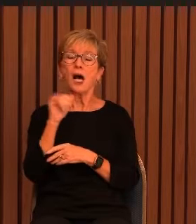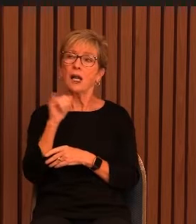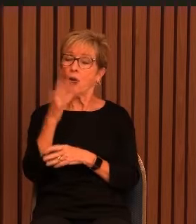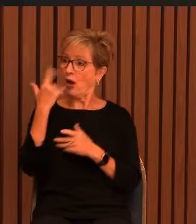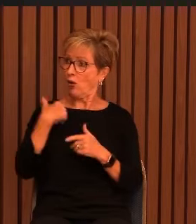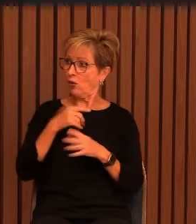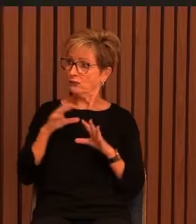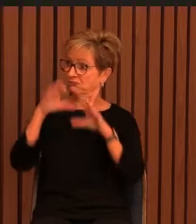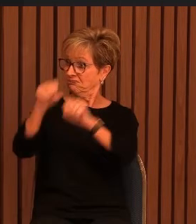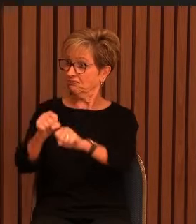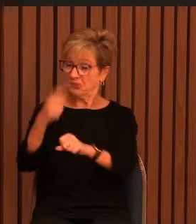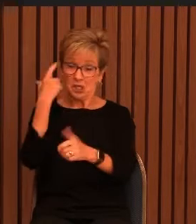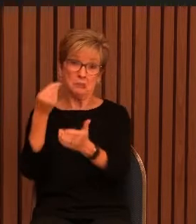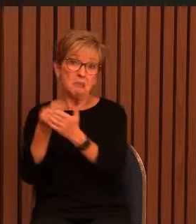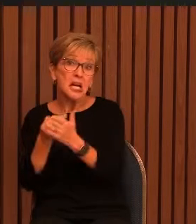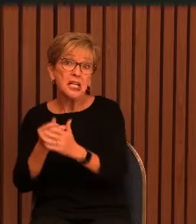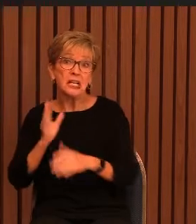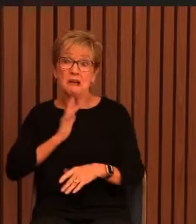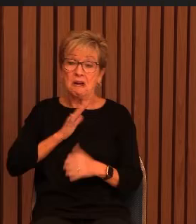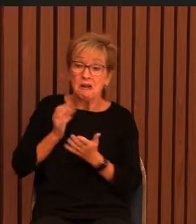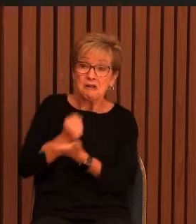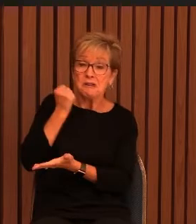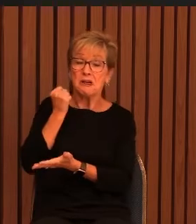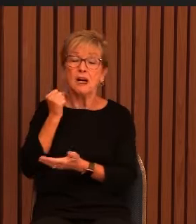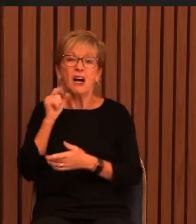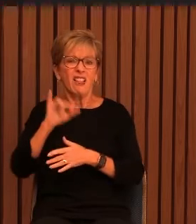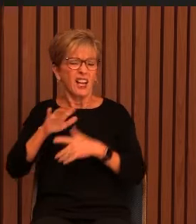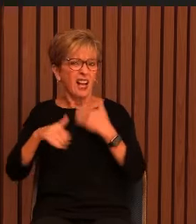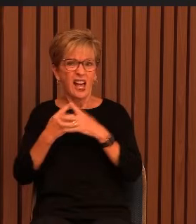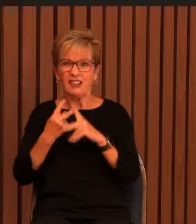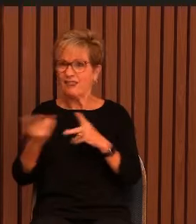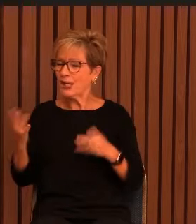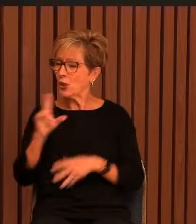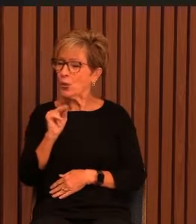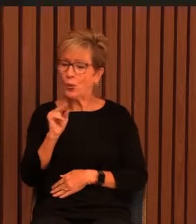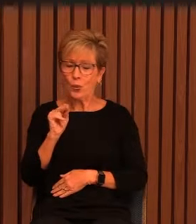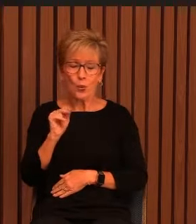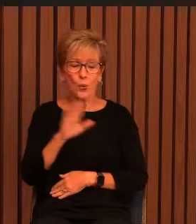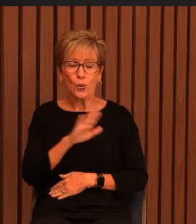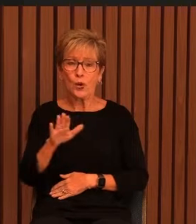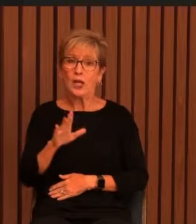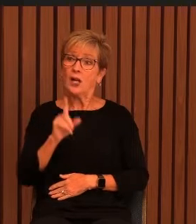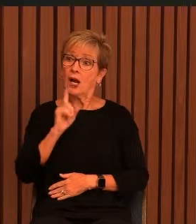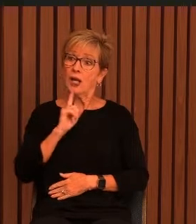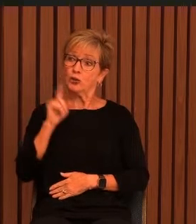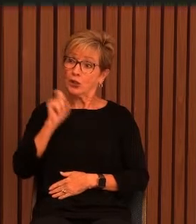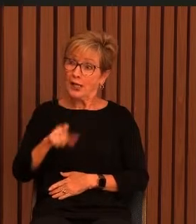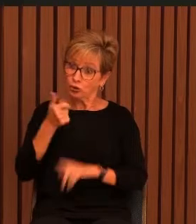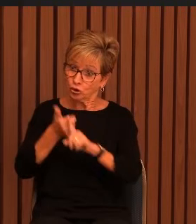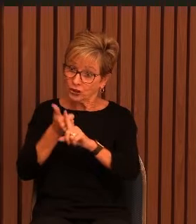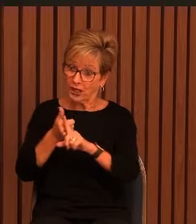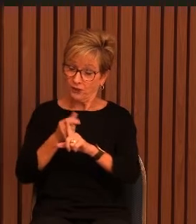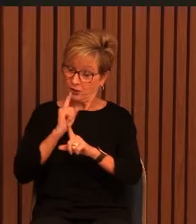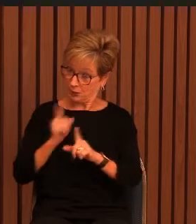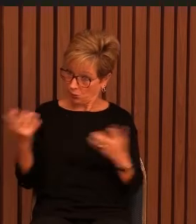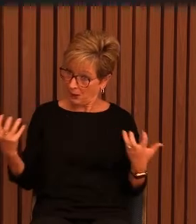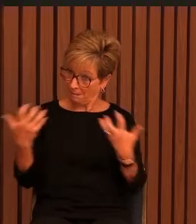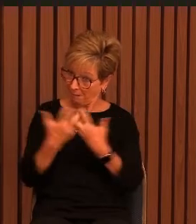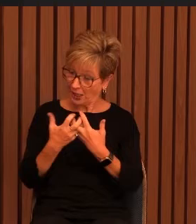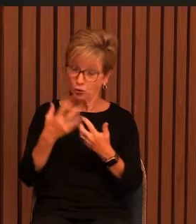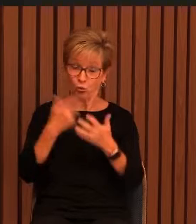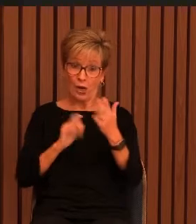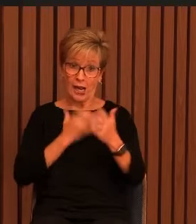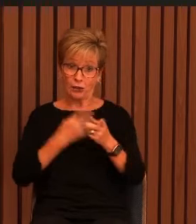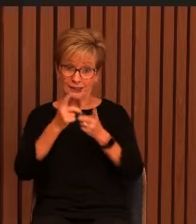to jump on this because there's some money and there's all of this kind of thing. No, does it match with what we're trying to do in our